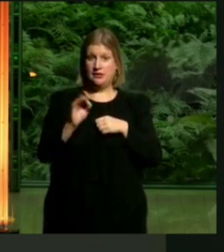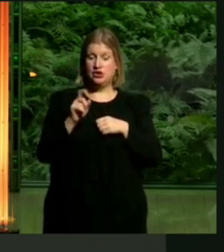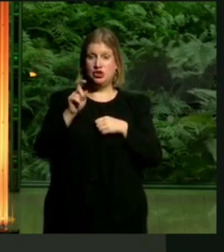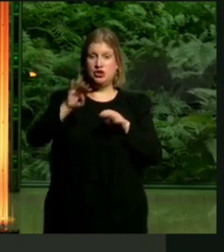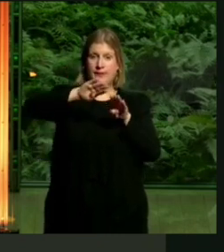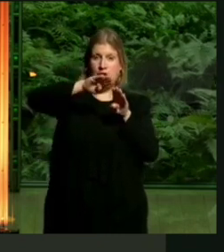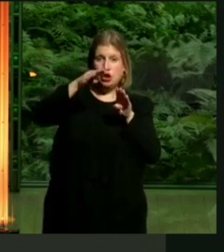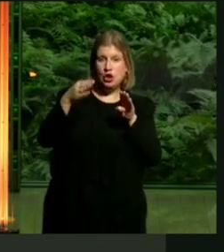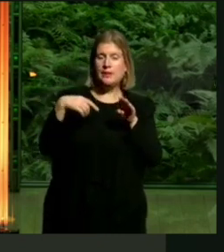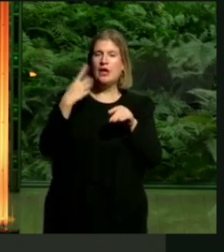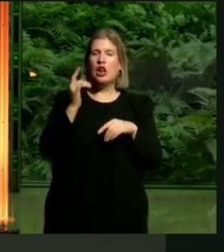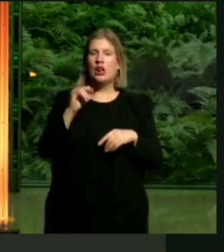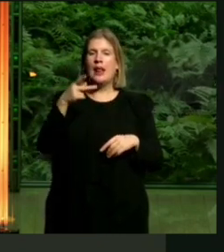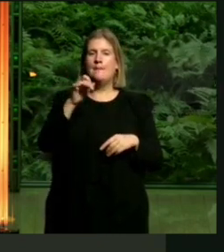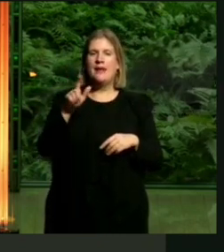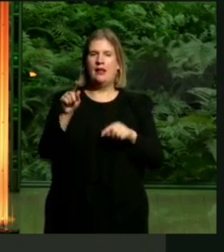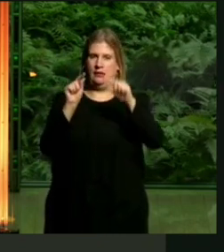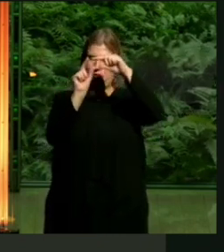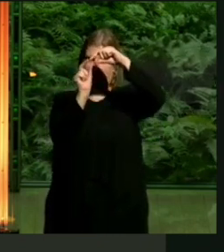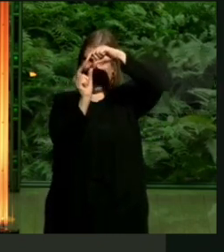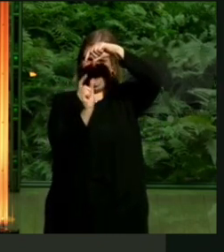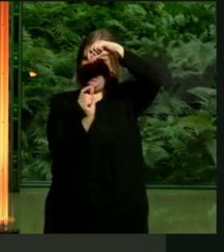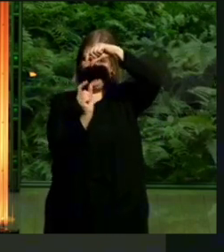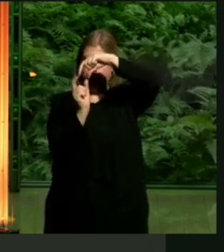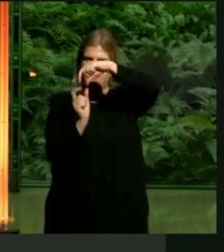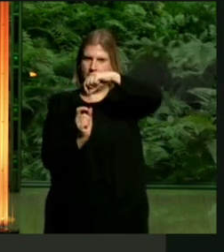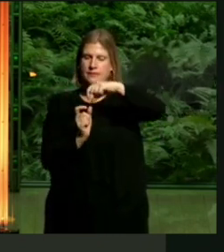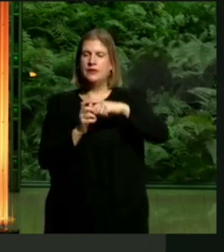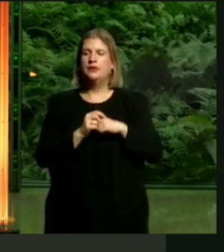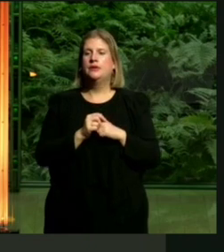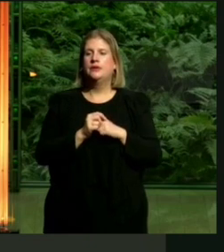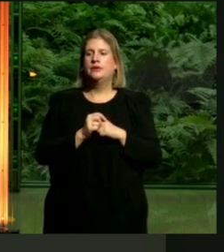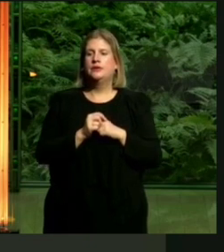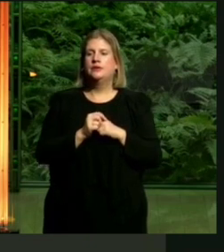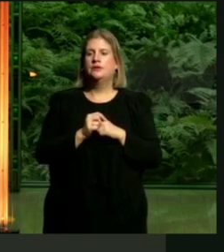curved in pill shape, featuring hover effects. The game should flow with